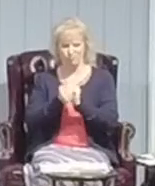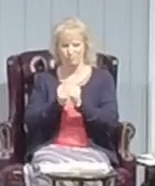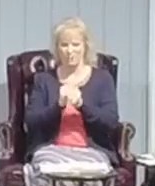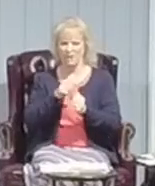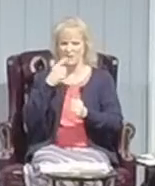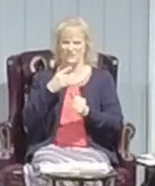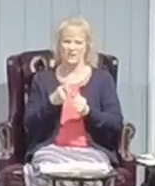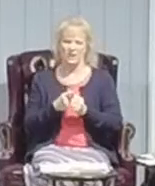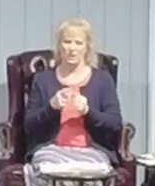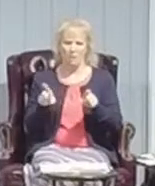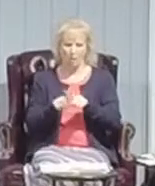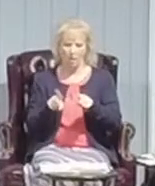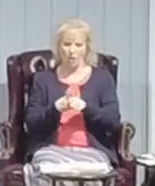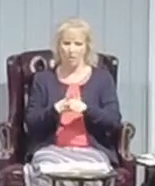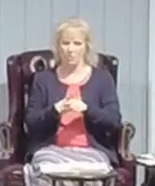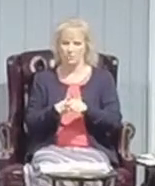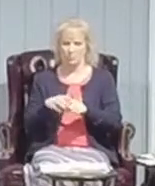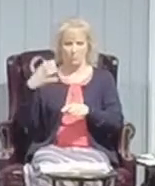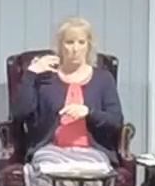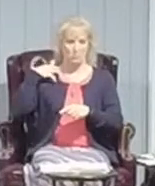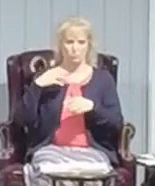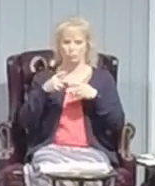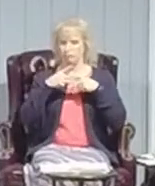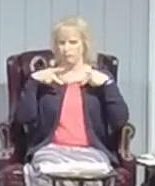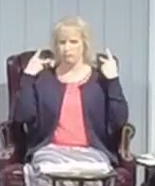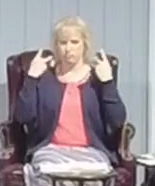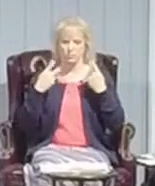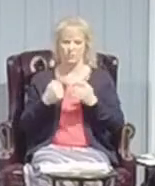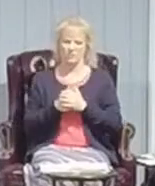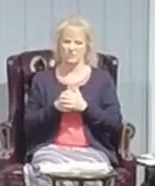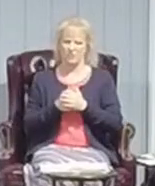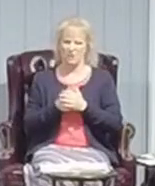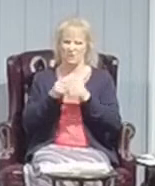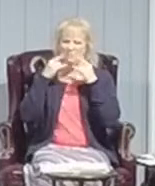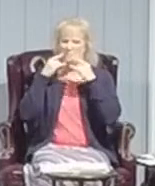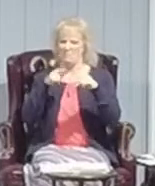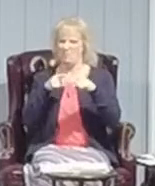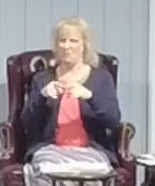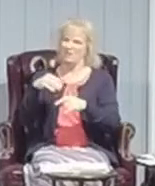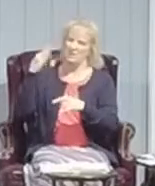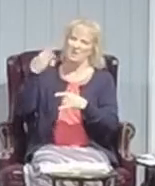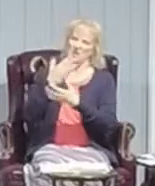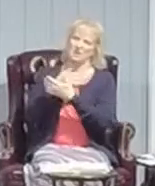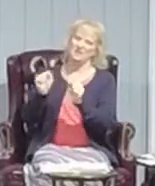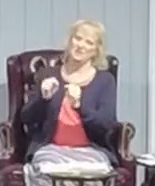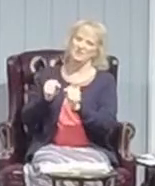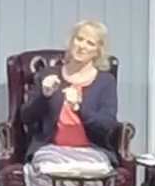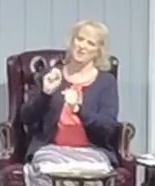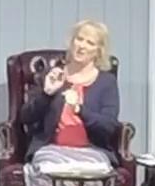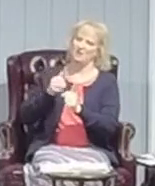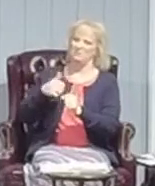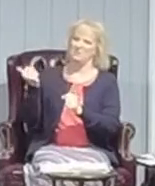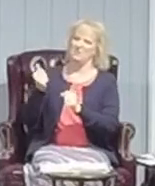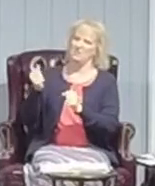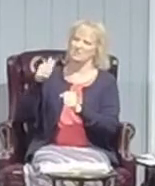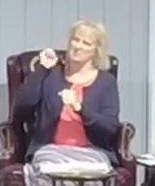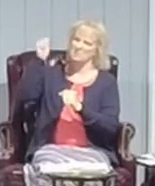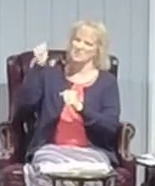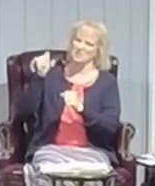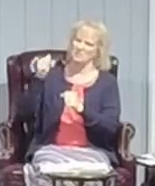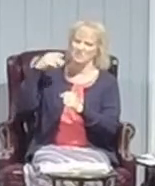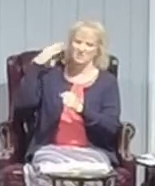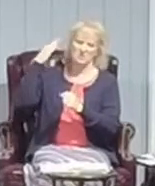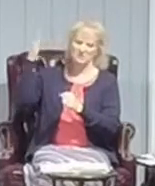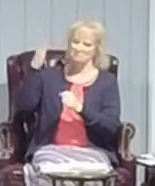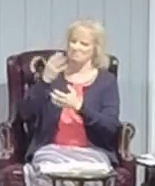"Likewise also the chief priests," the Bible says, "mocking, said among themselves of the scribes, he saved others, himself he cannot save." Basically,